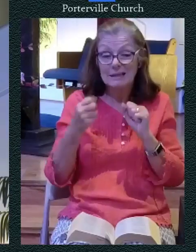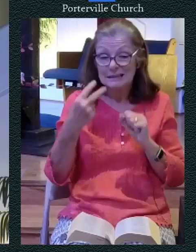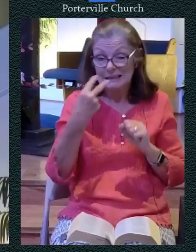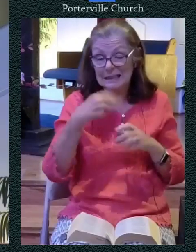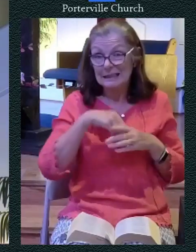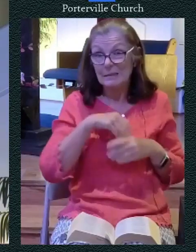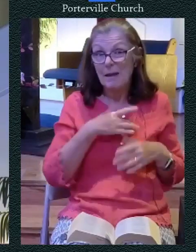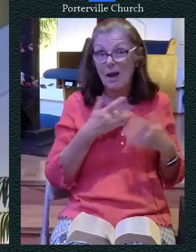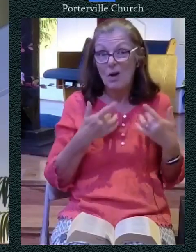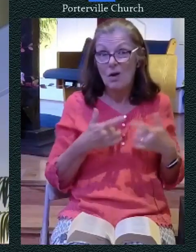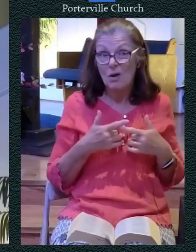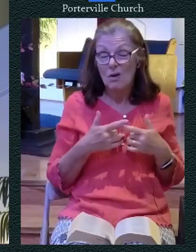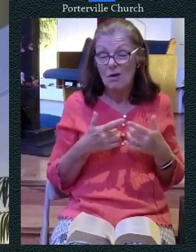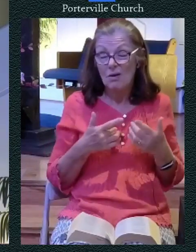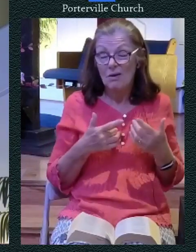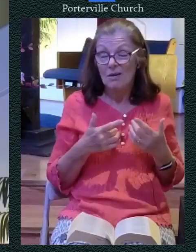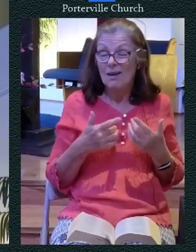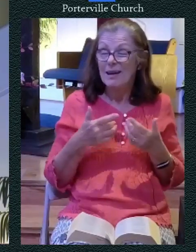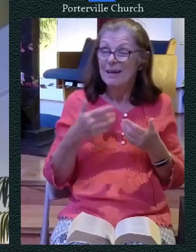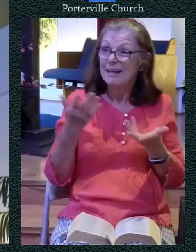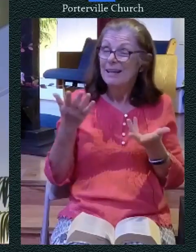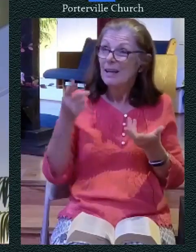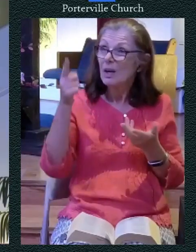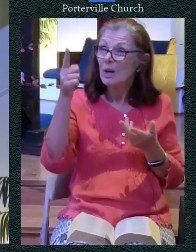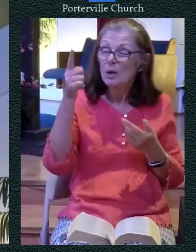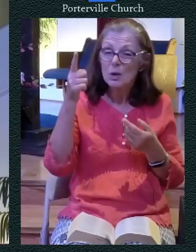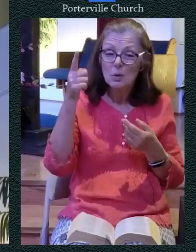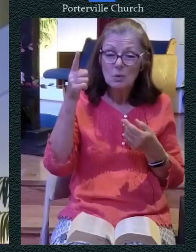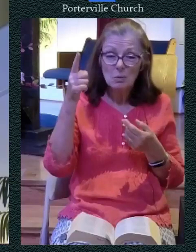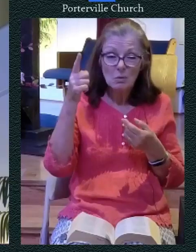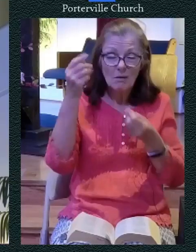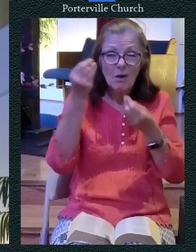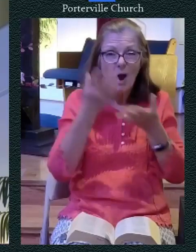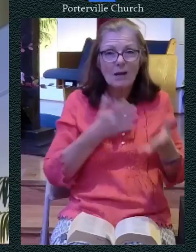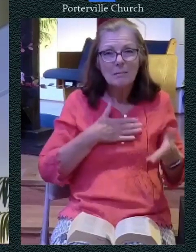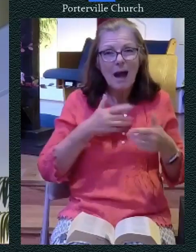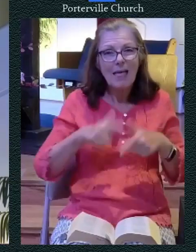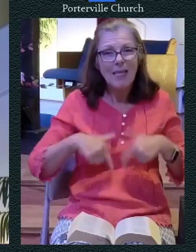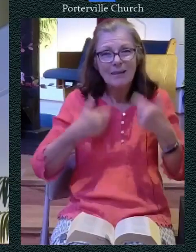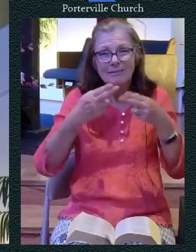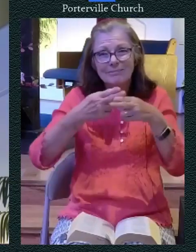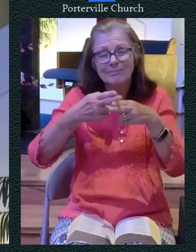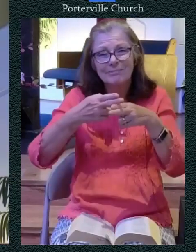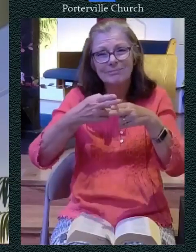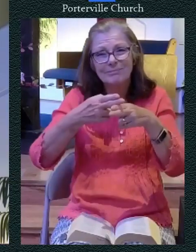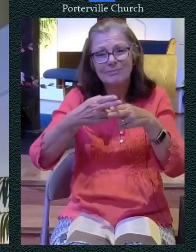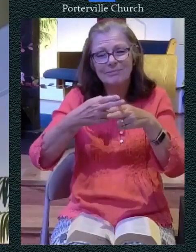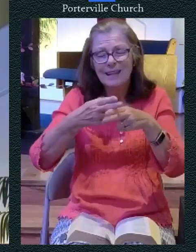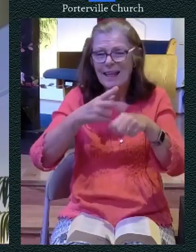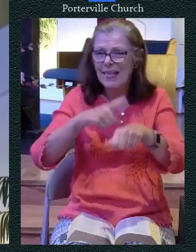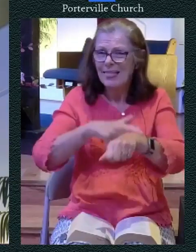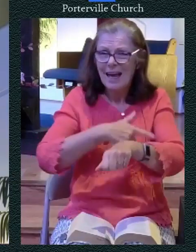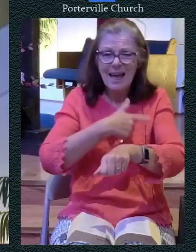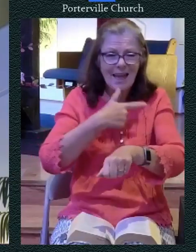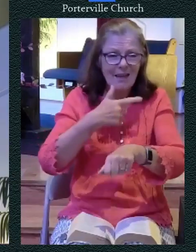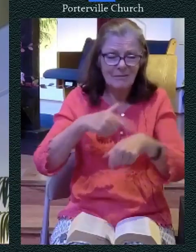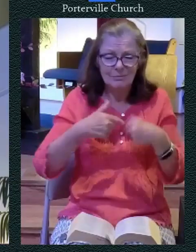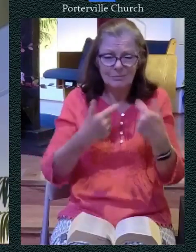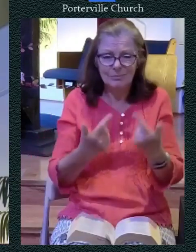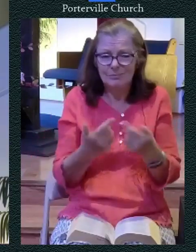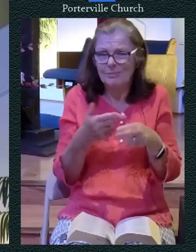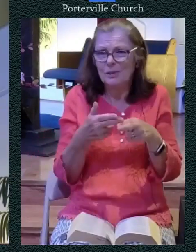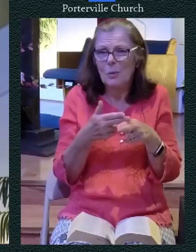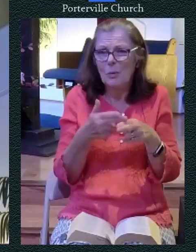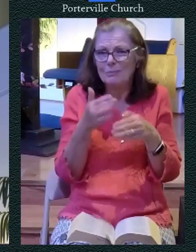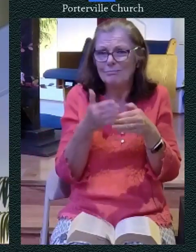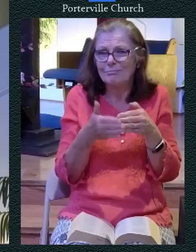Behold, you have made my days as handbreadths, and my lifetime as nothing in your sight.